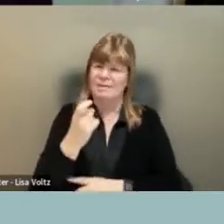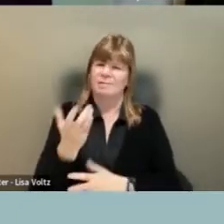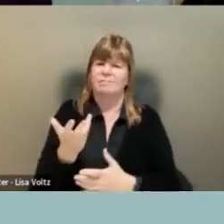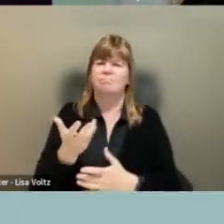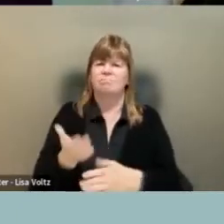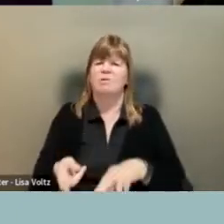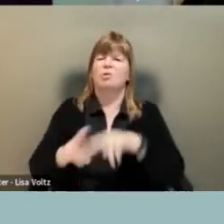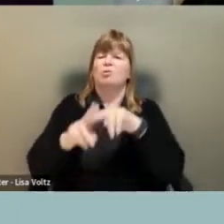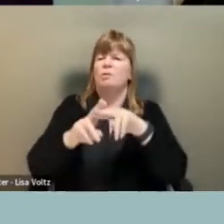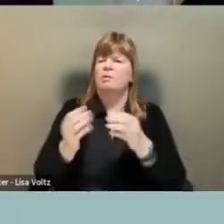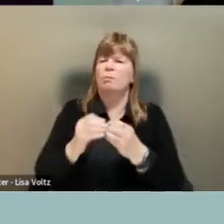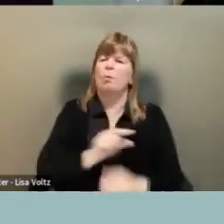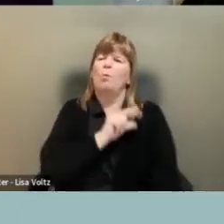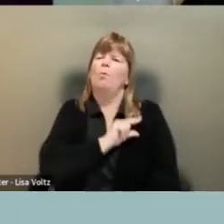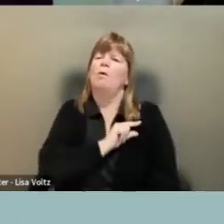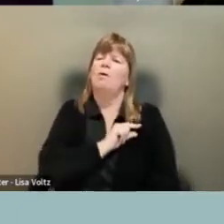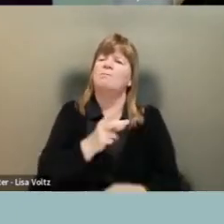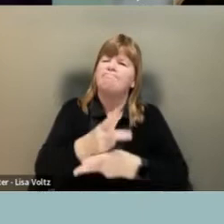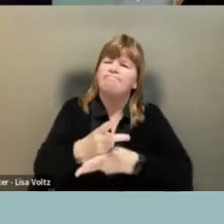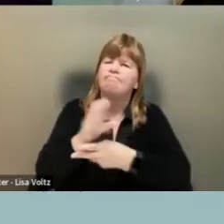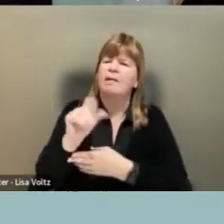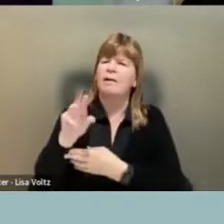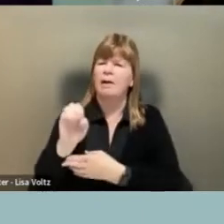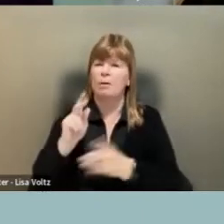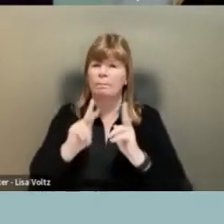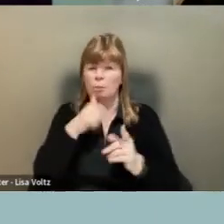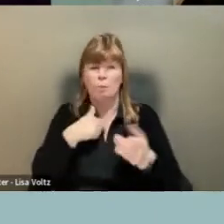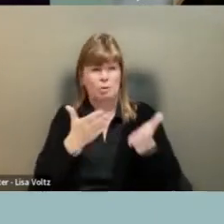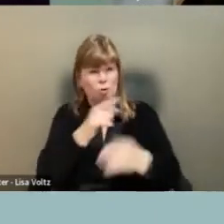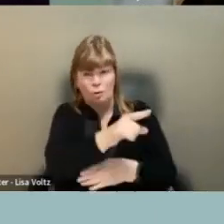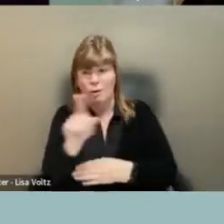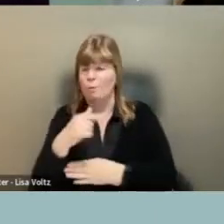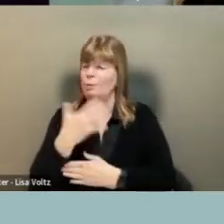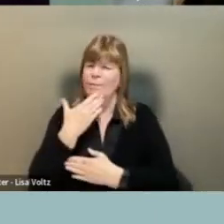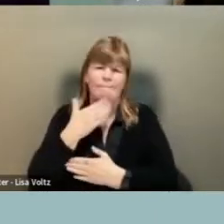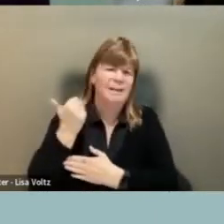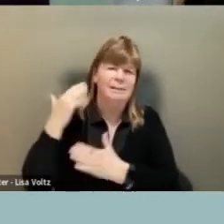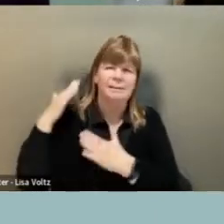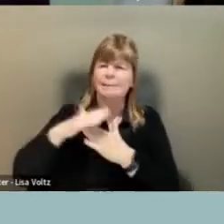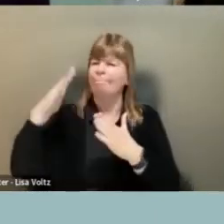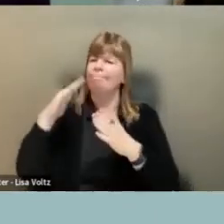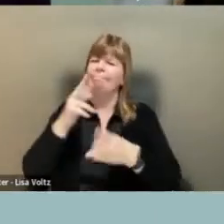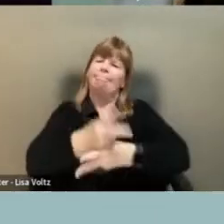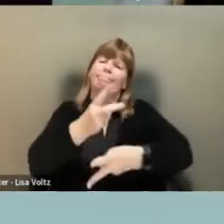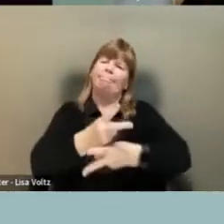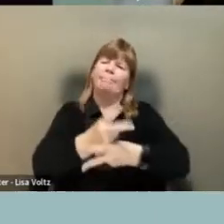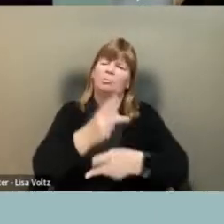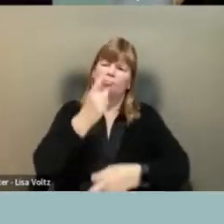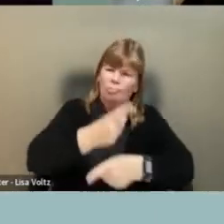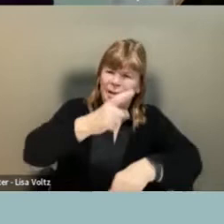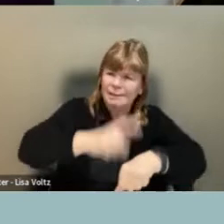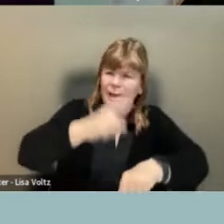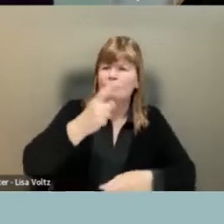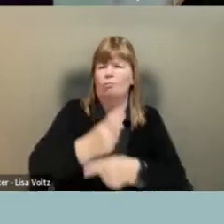the quality of care. We really want the people that we serve to have the very best care possible in the right time and in the